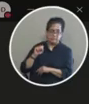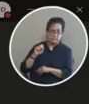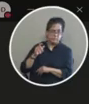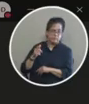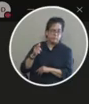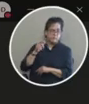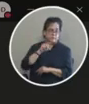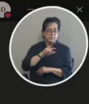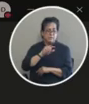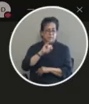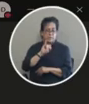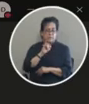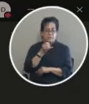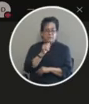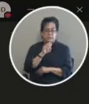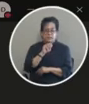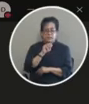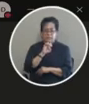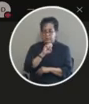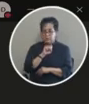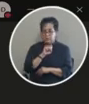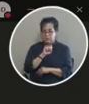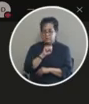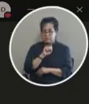Mr. James Peinado?